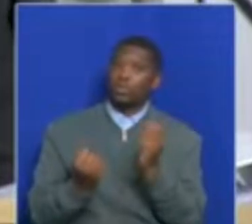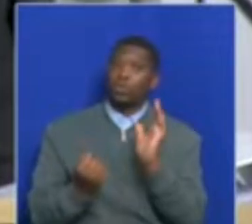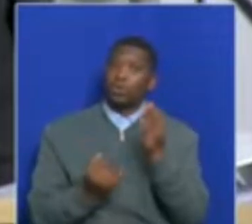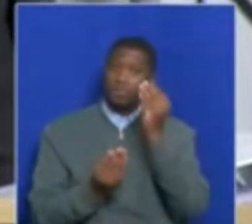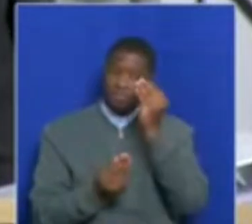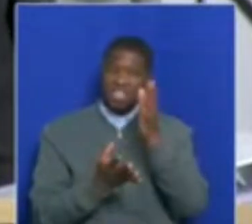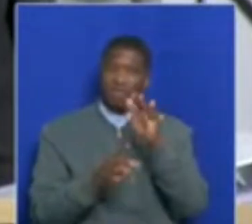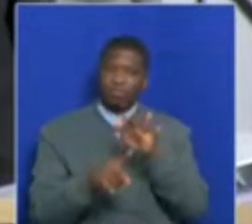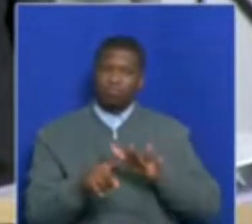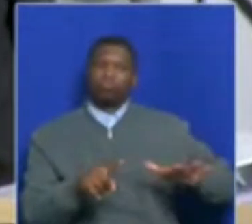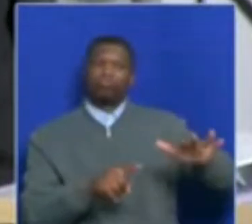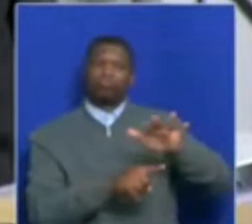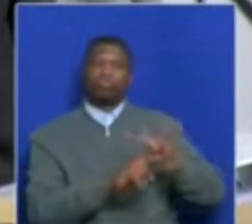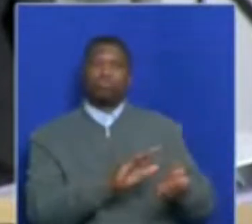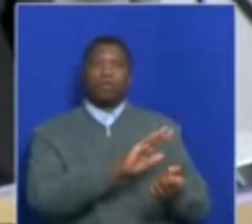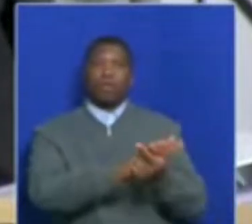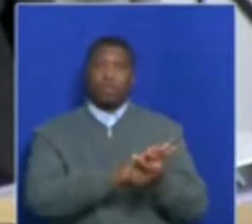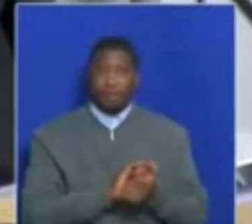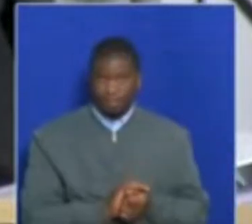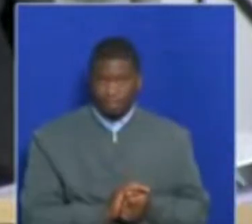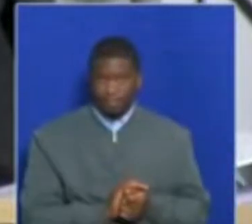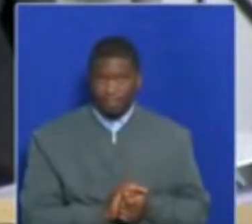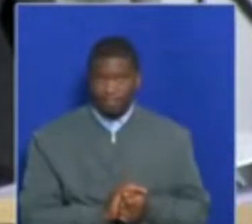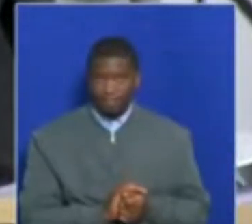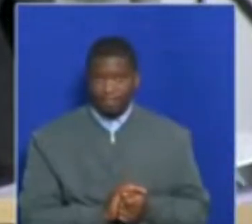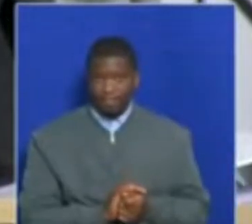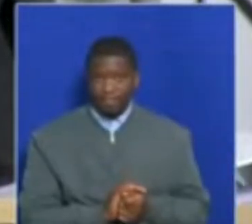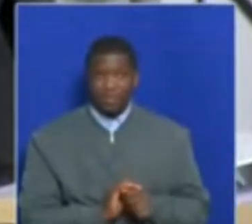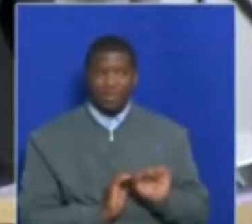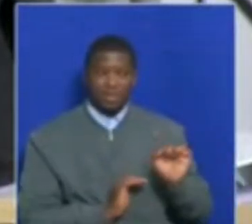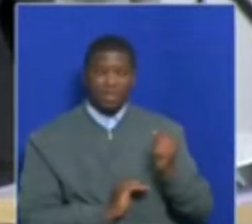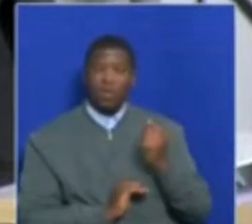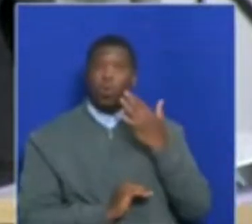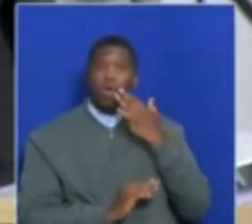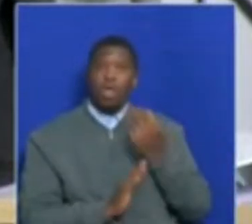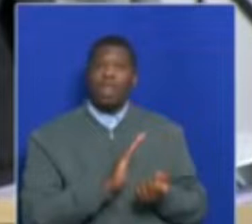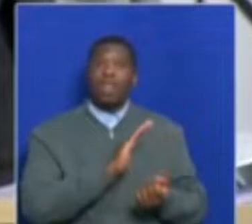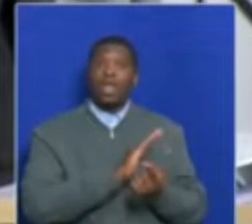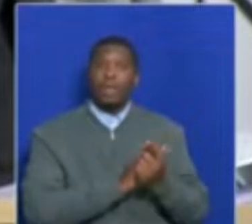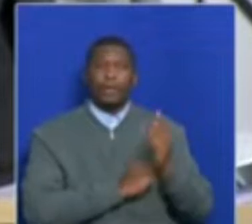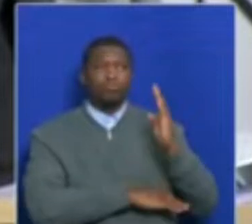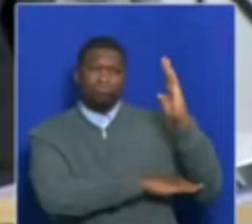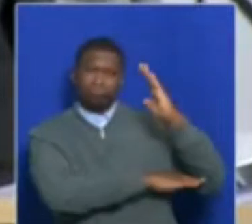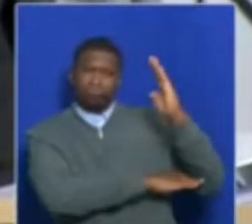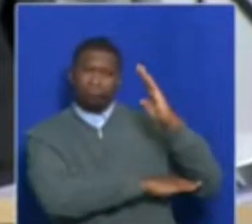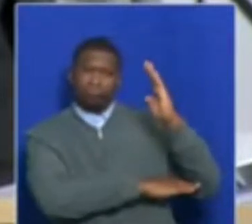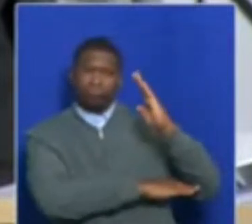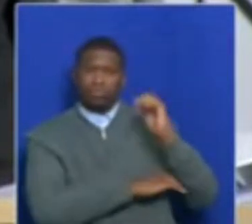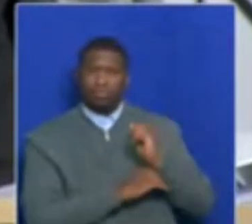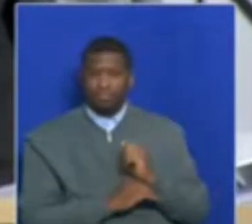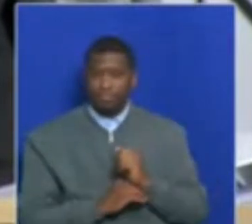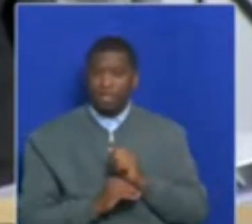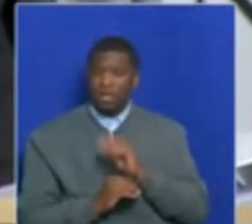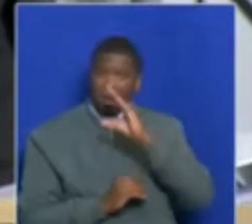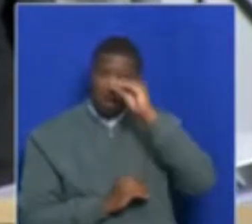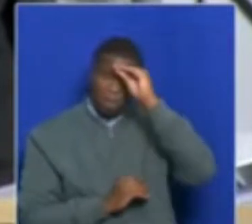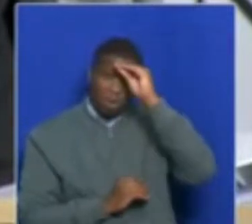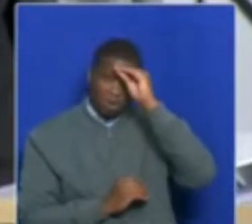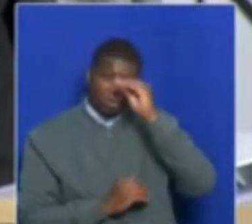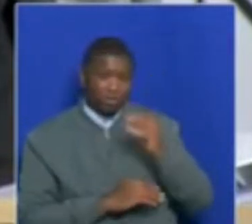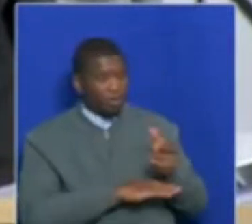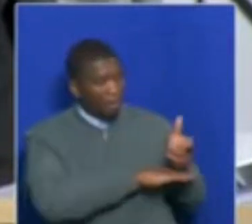that the police, and this was during the day, the police shot at 4 occupants of a